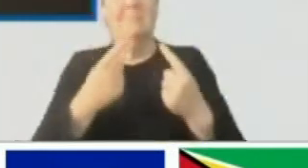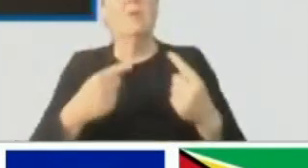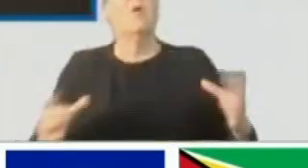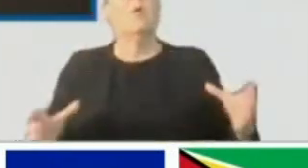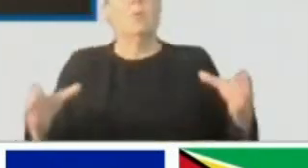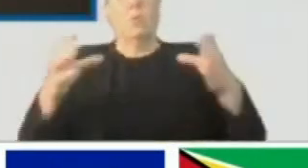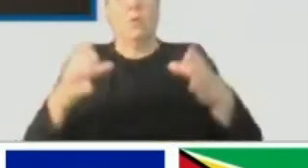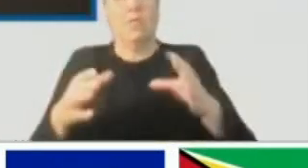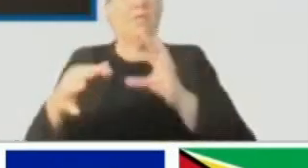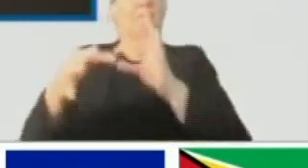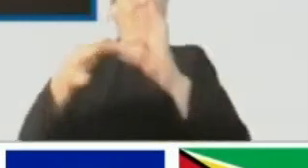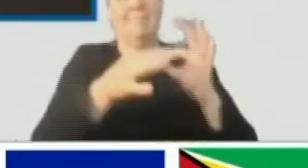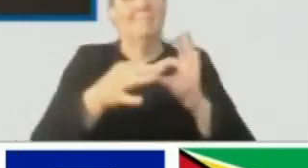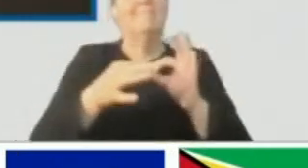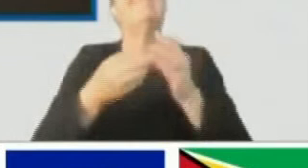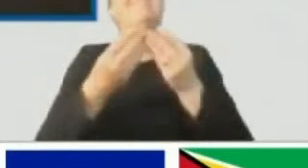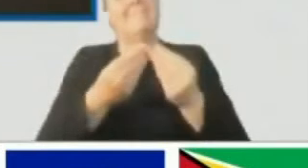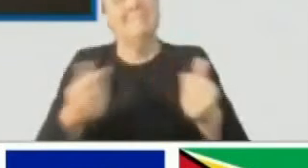Paula Ann Porter-Jones.